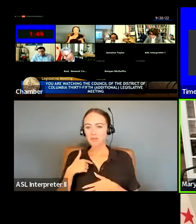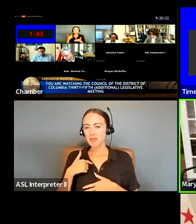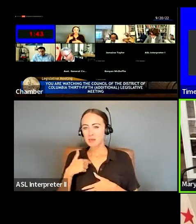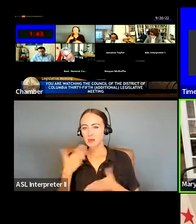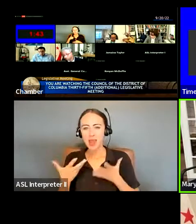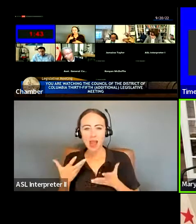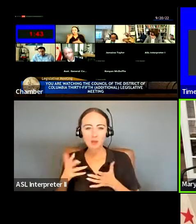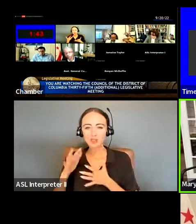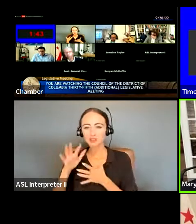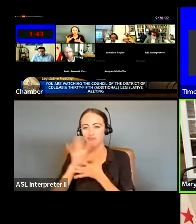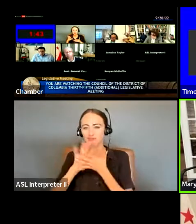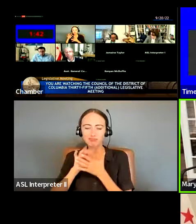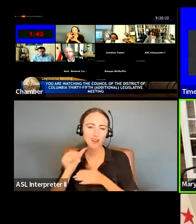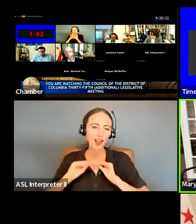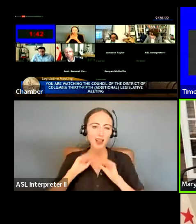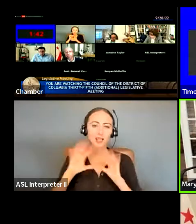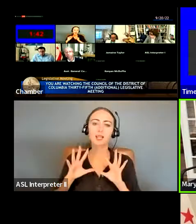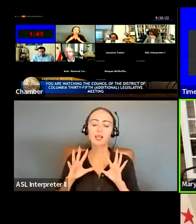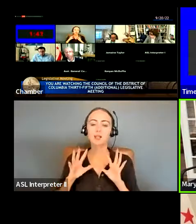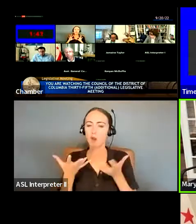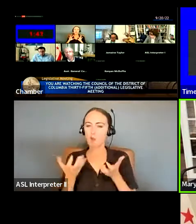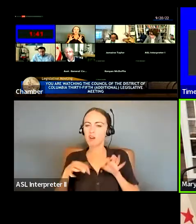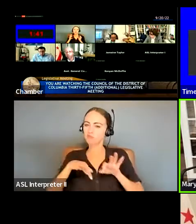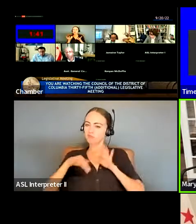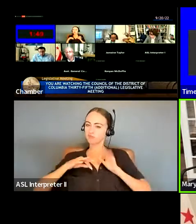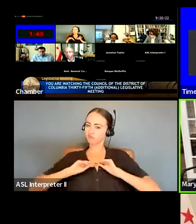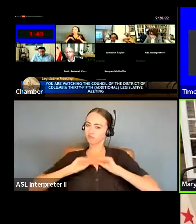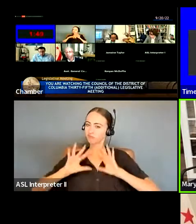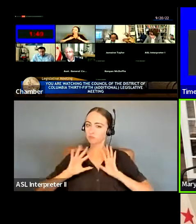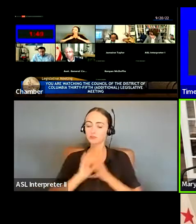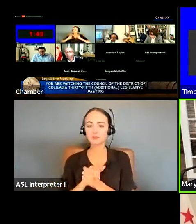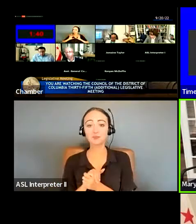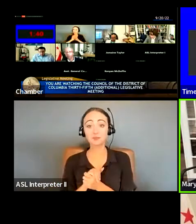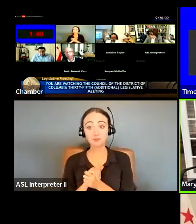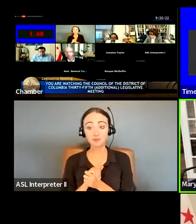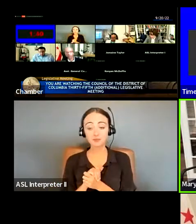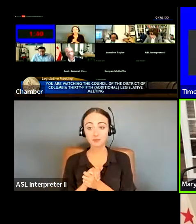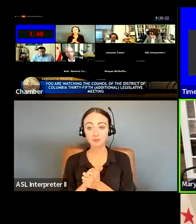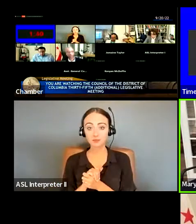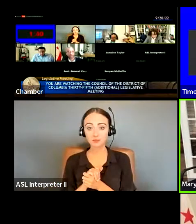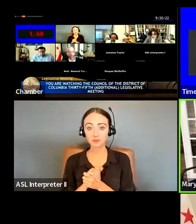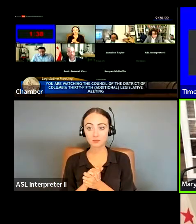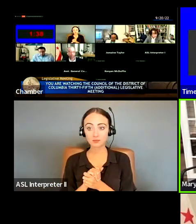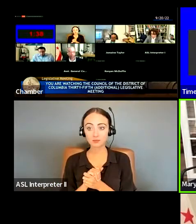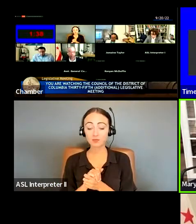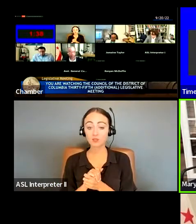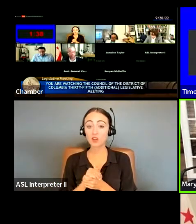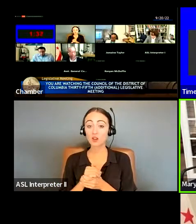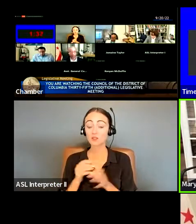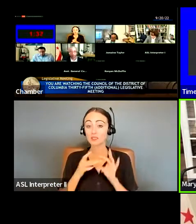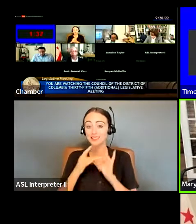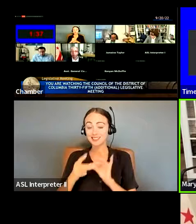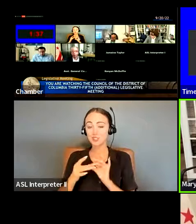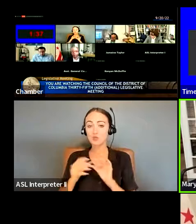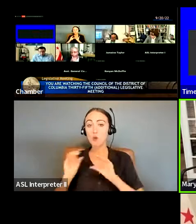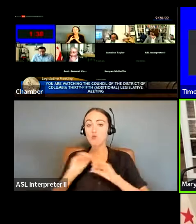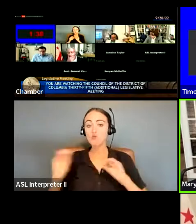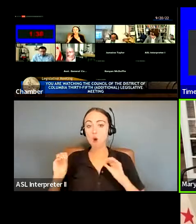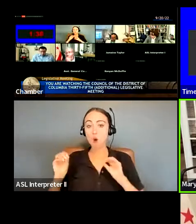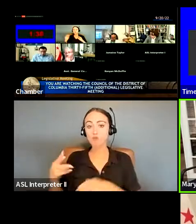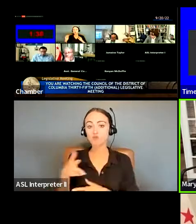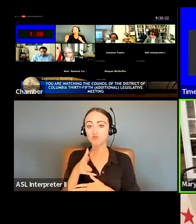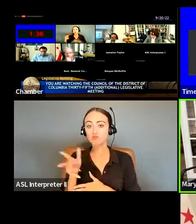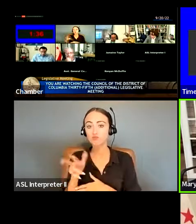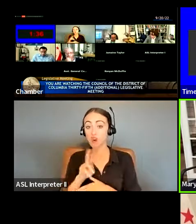created confusion, or others may have also as well. Now, in terms of the no turn on red,